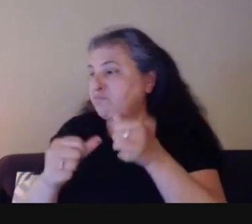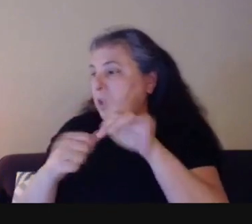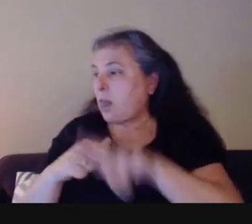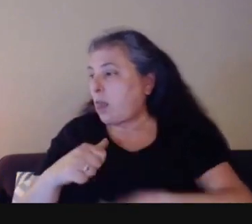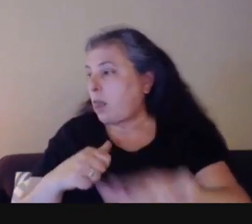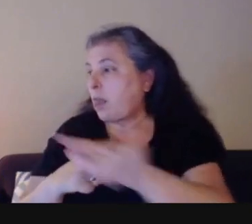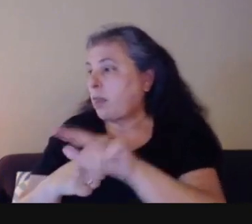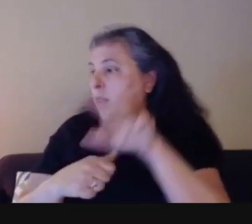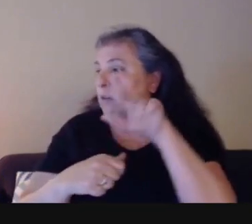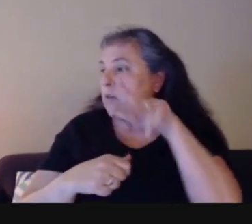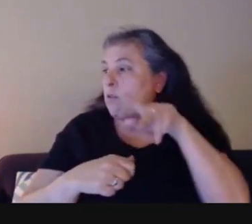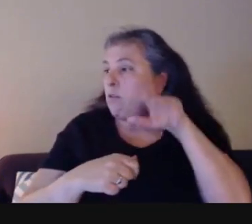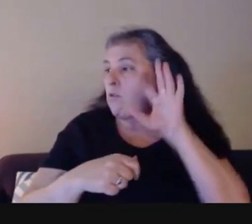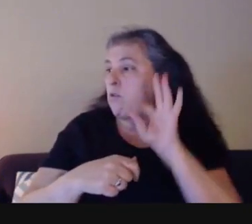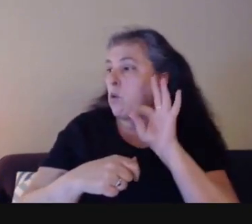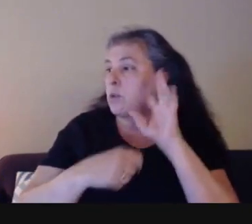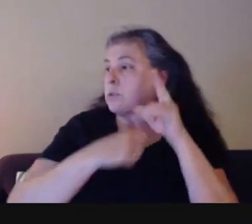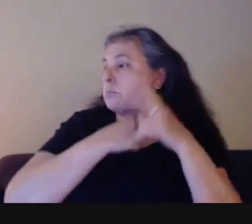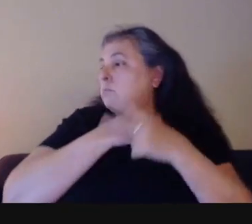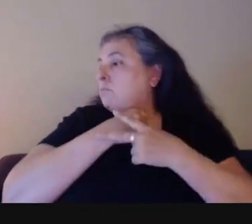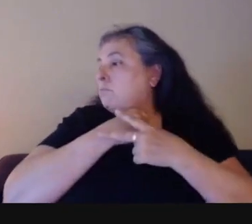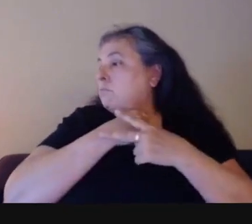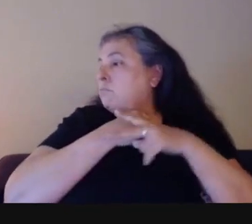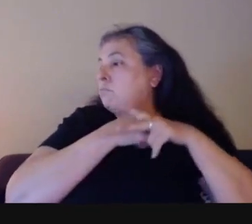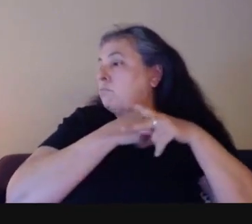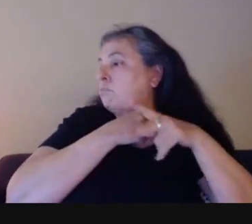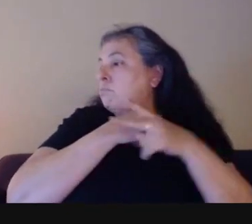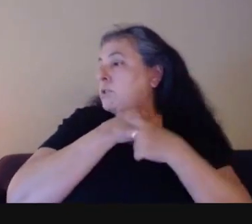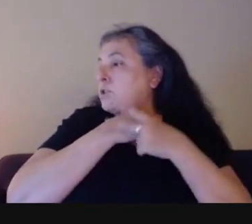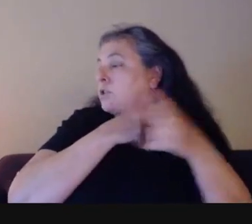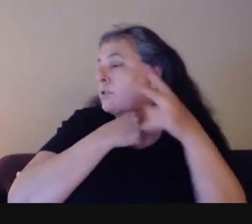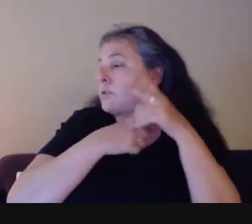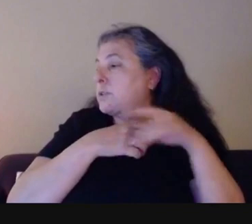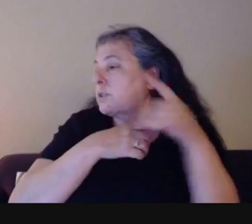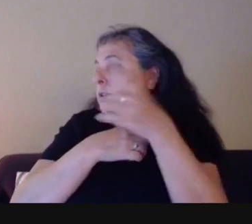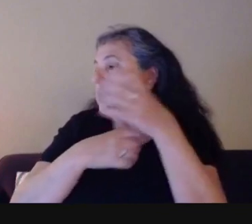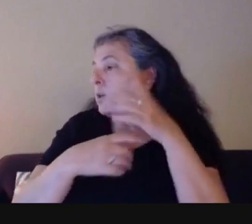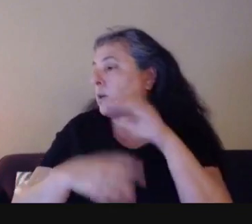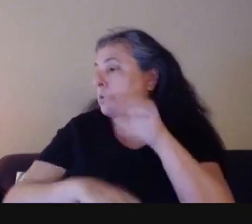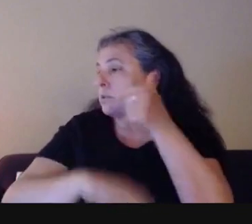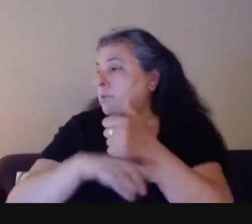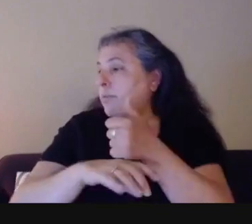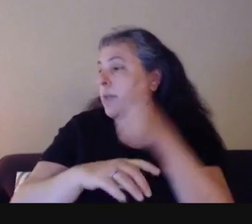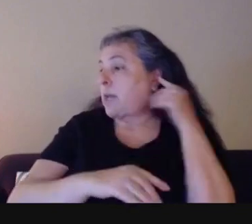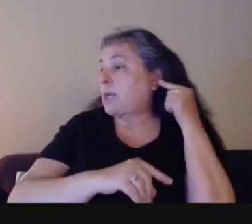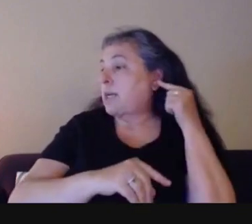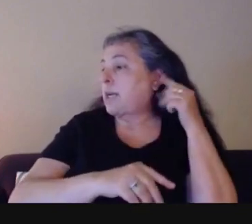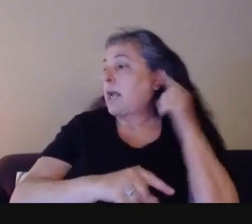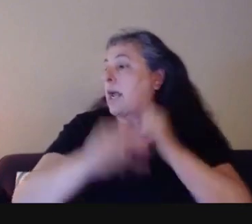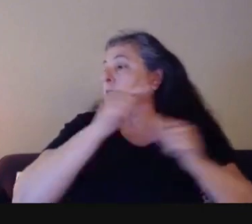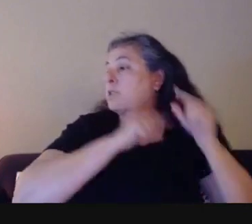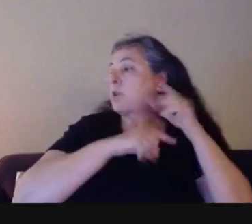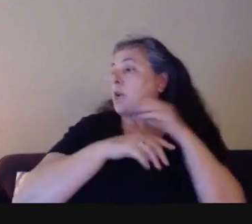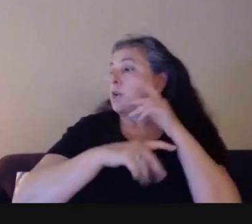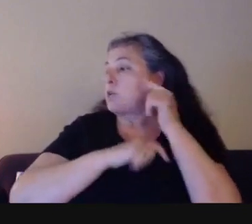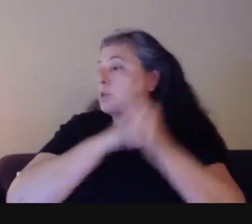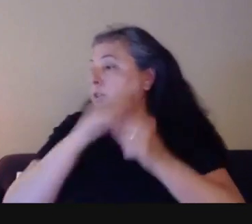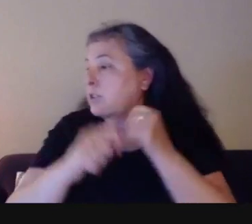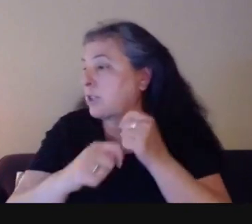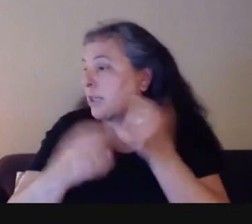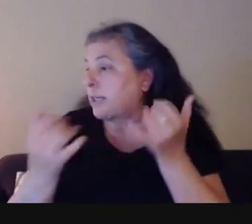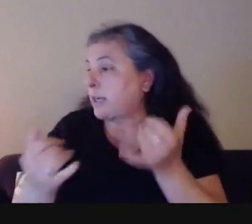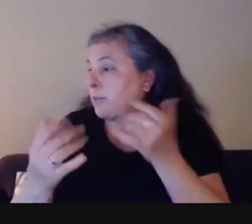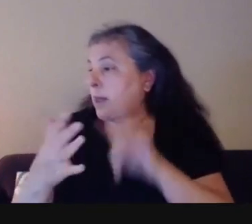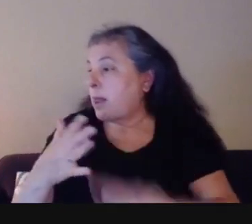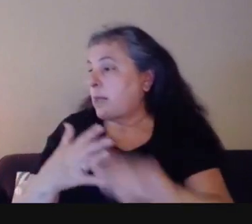sits within. We must recognize that the Forest Preserves occupy the ancestral, traditional, and contemporary lands of the peoples